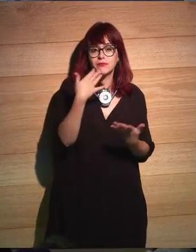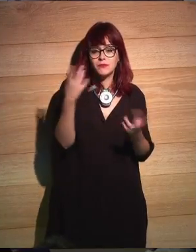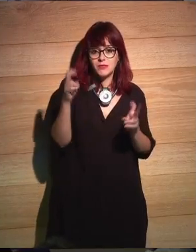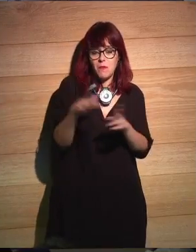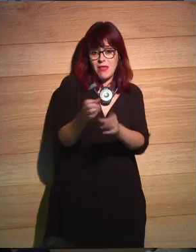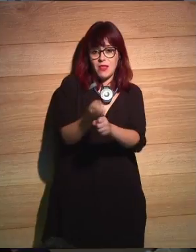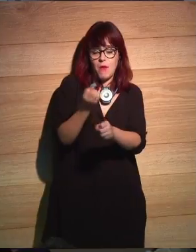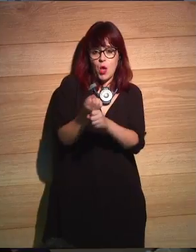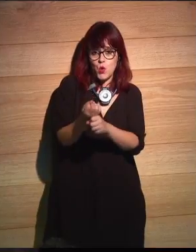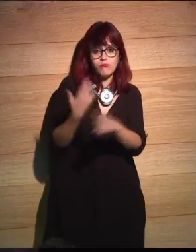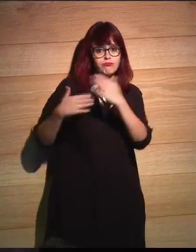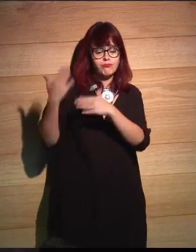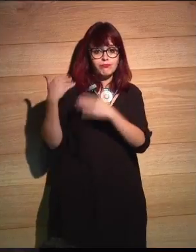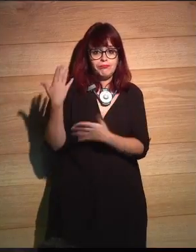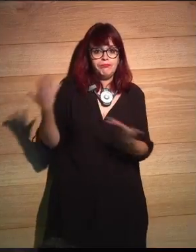state